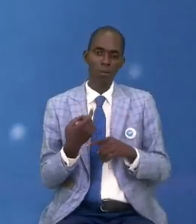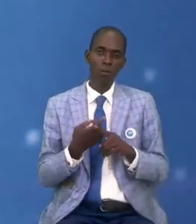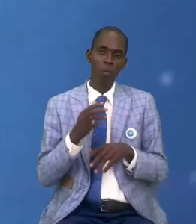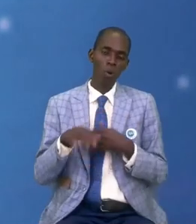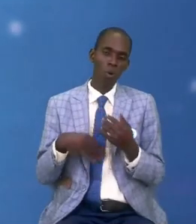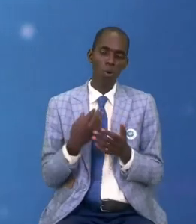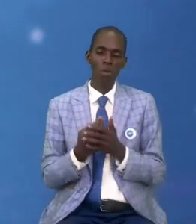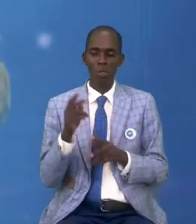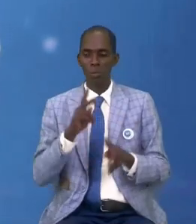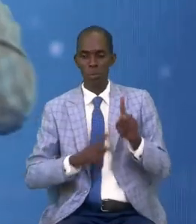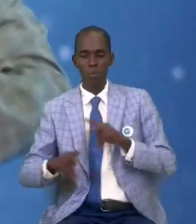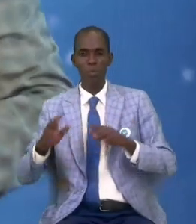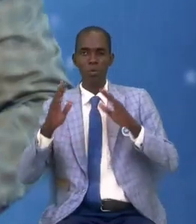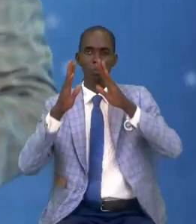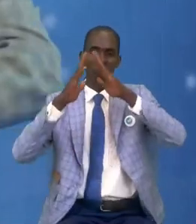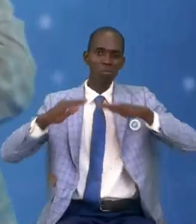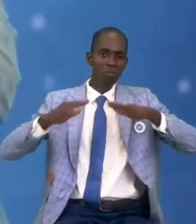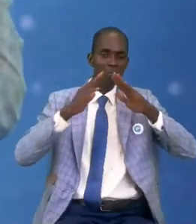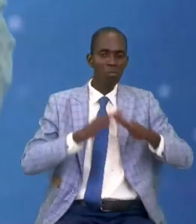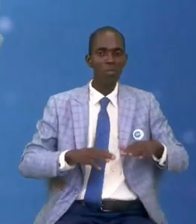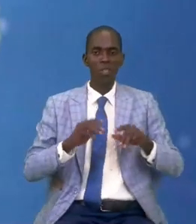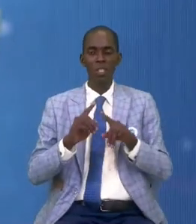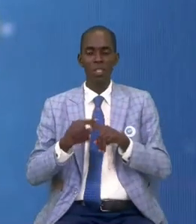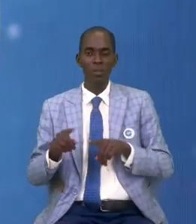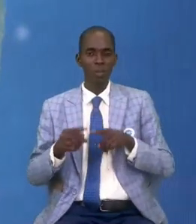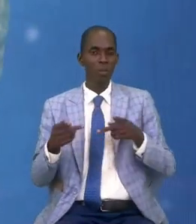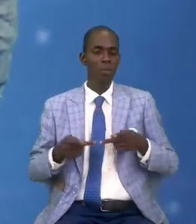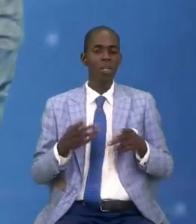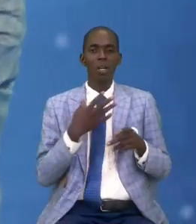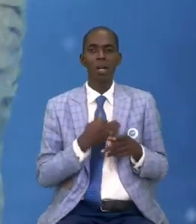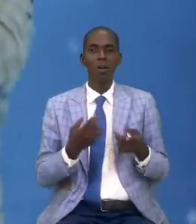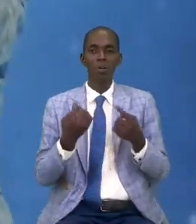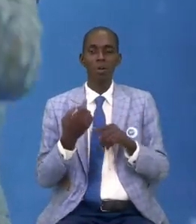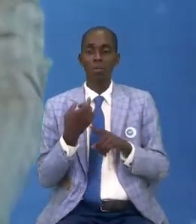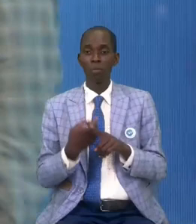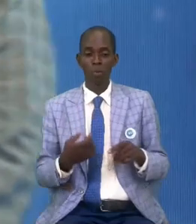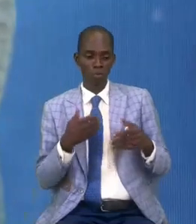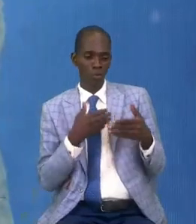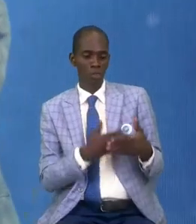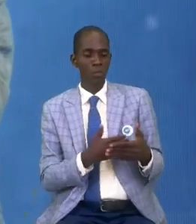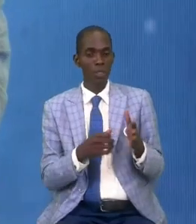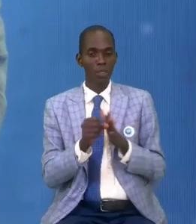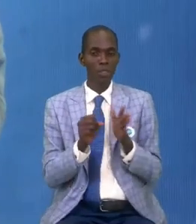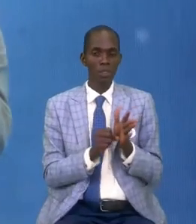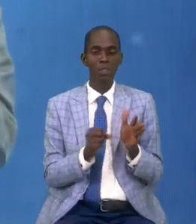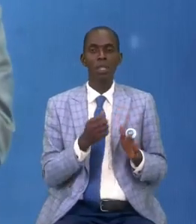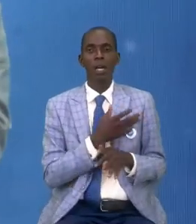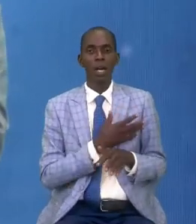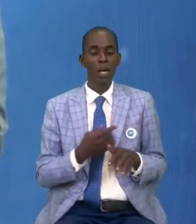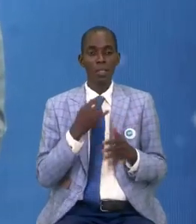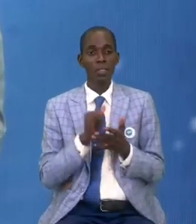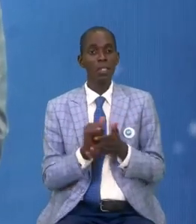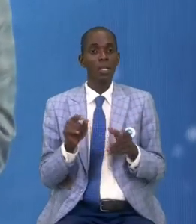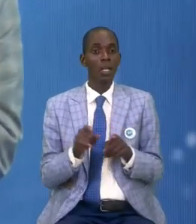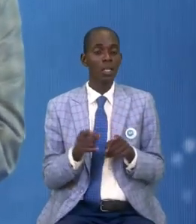people have come from neighboring states. And it says, and they brought a multitude out of the cities round about